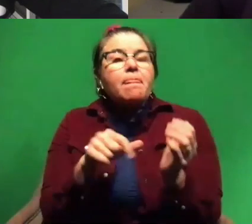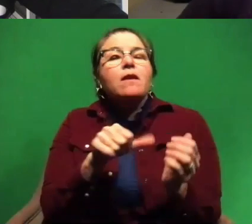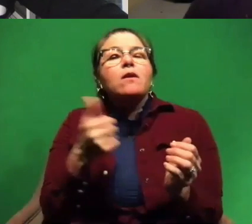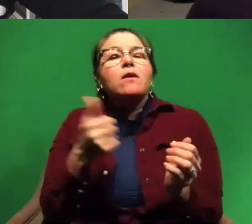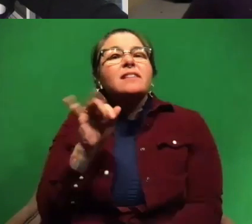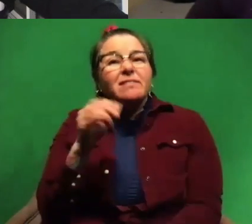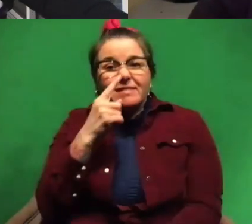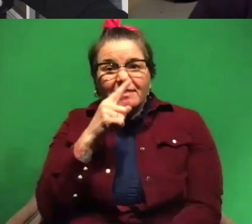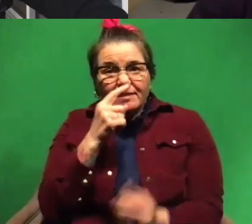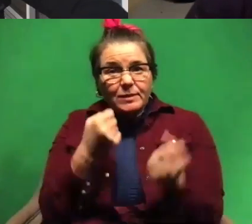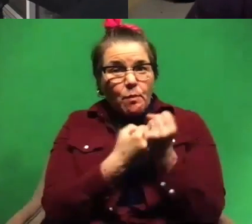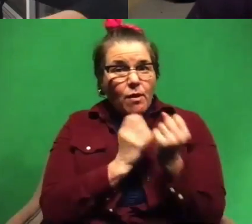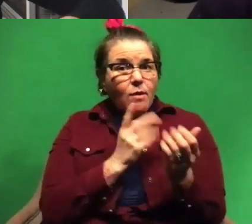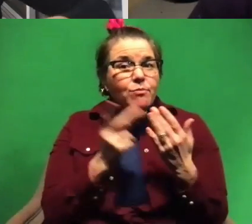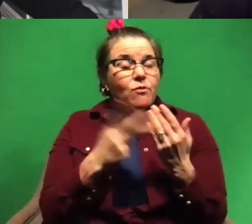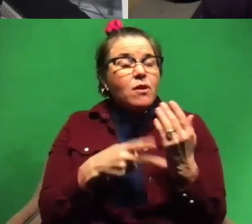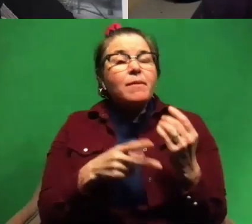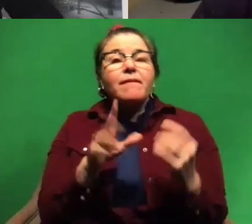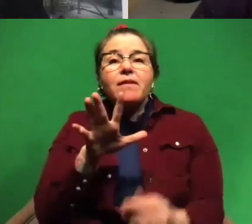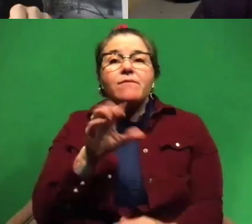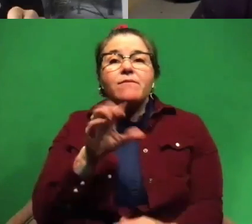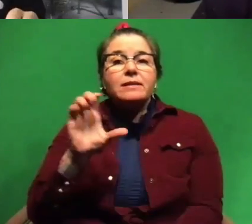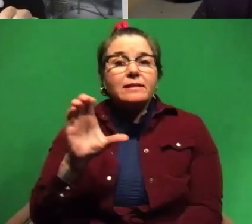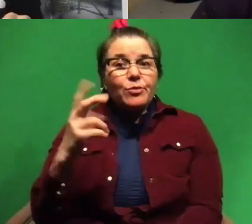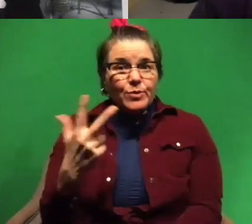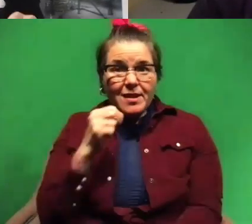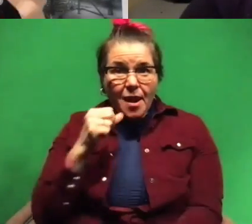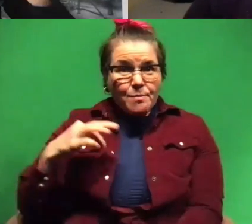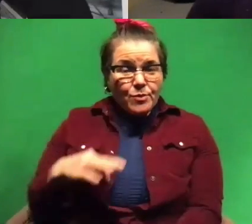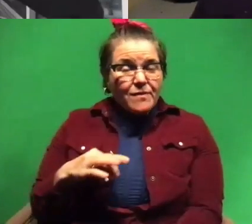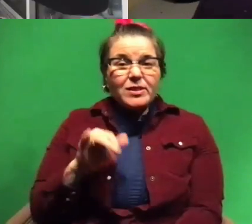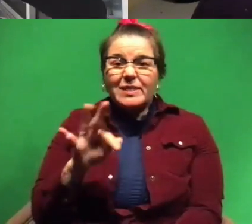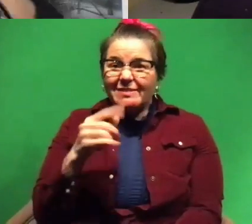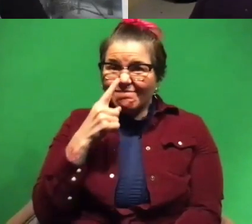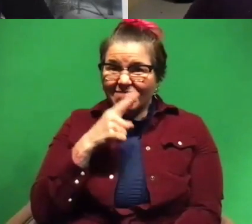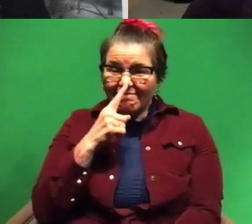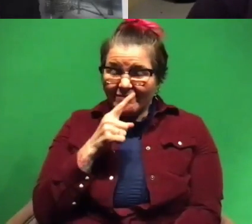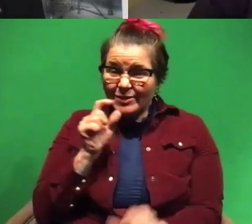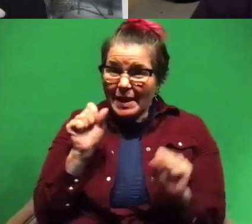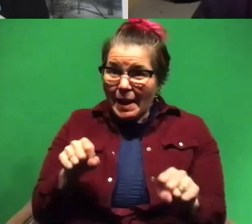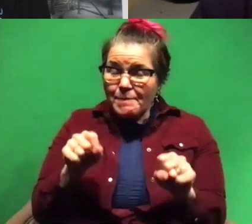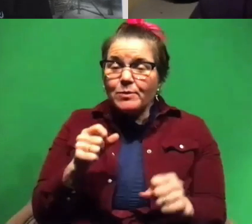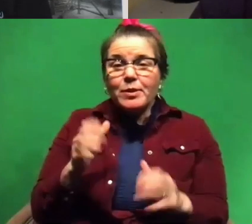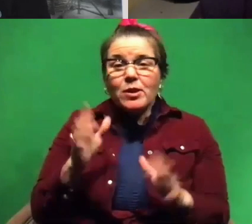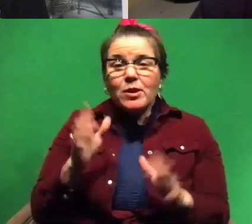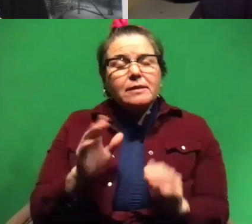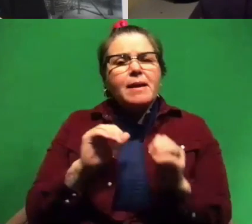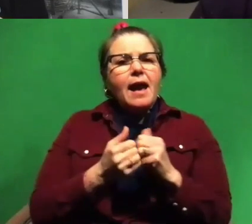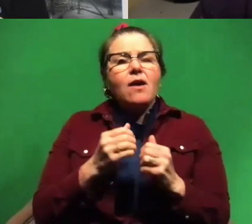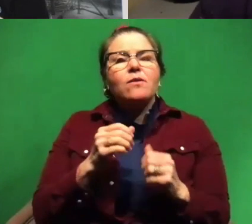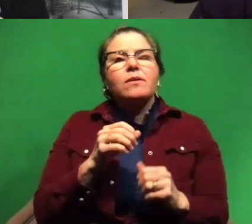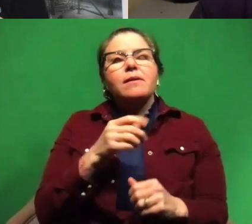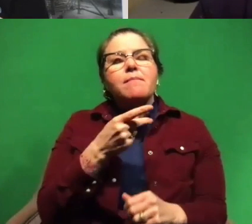can support our program, we are a 501c3 nonprofit. So if you can, that would be super awesome. And you can do that via